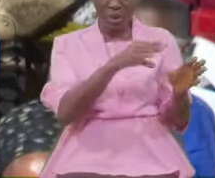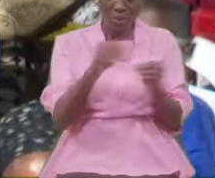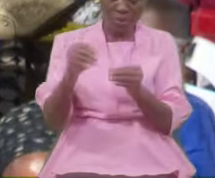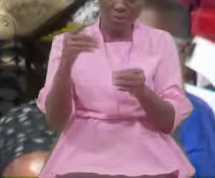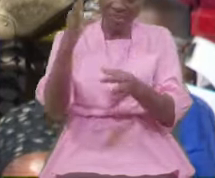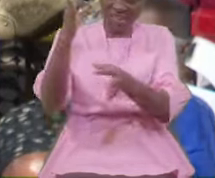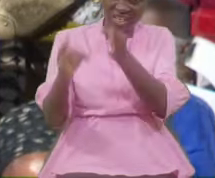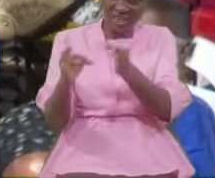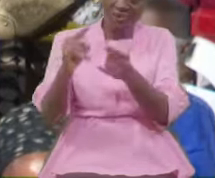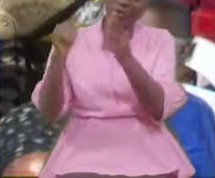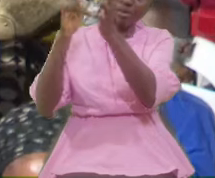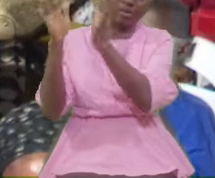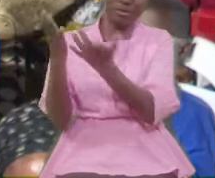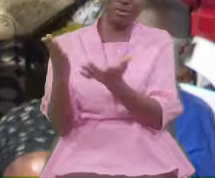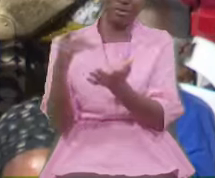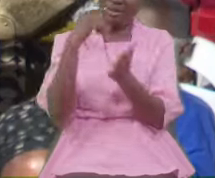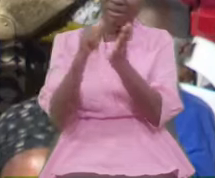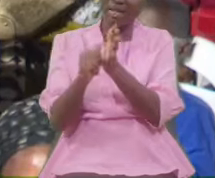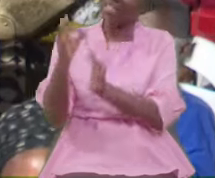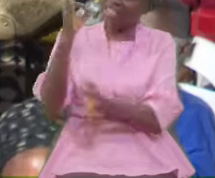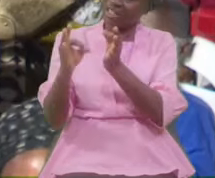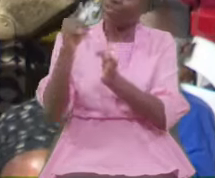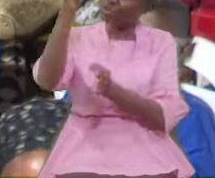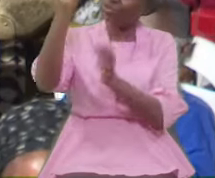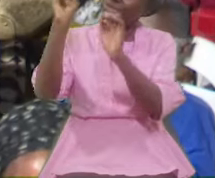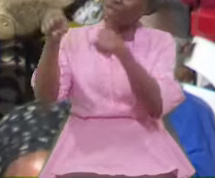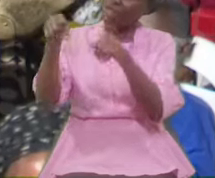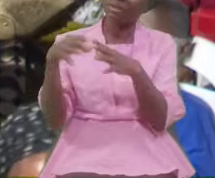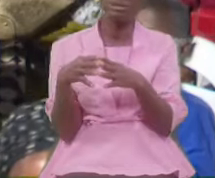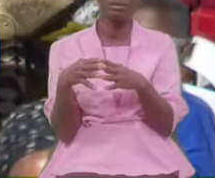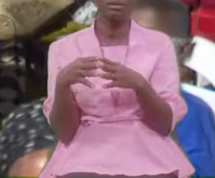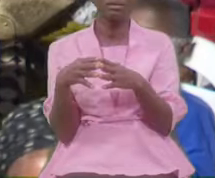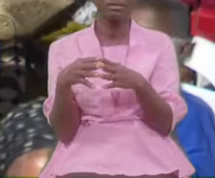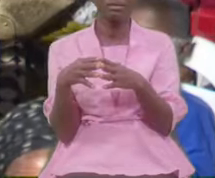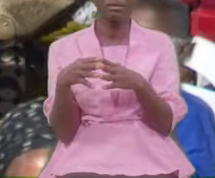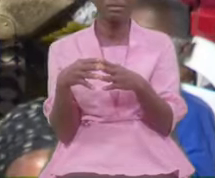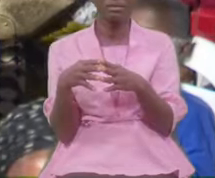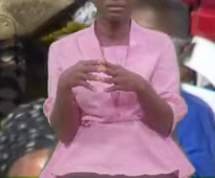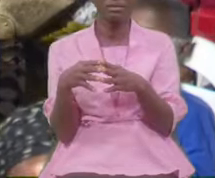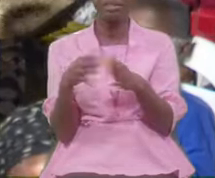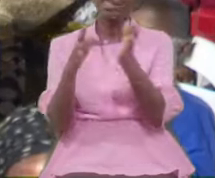k If You Can k Yes I